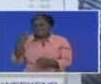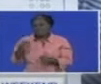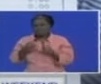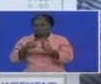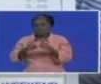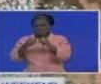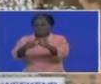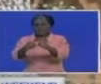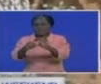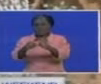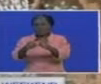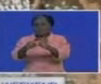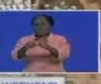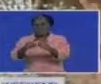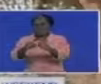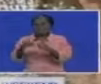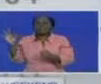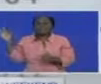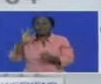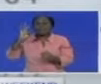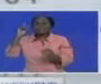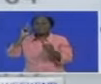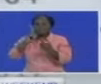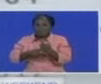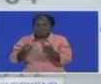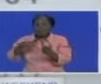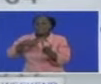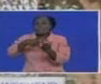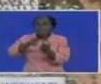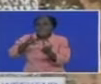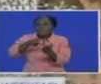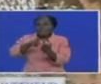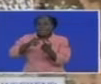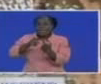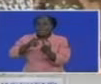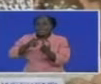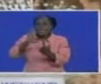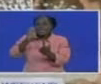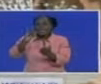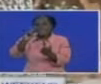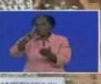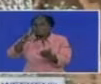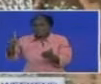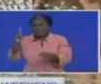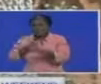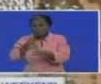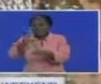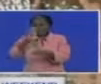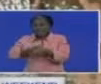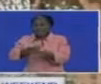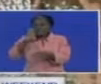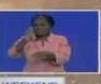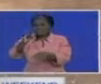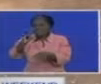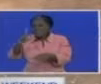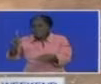for residents here. Ila inatushagaa sana ni bado tunatumiwa bill. Kila mwezi mtu akienda kuchukua bill yake ya stima anakuta